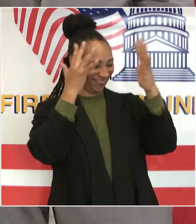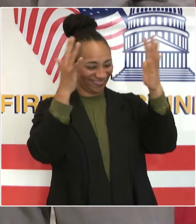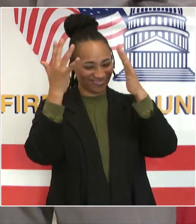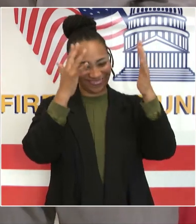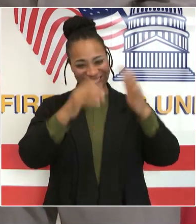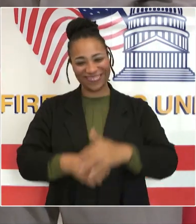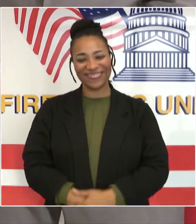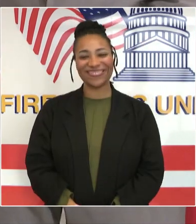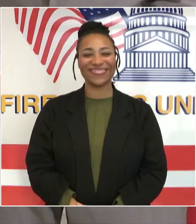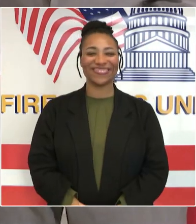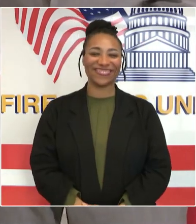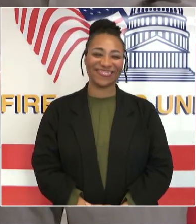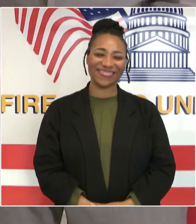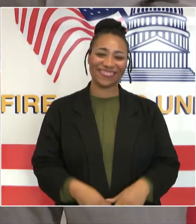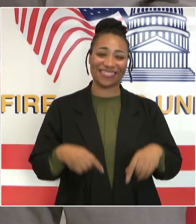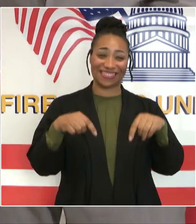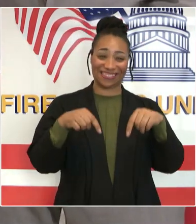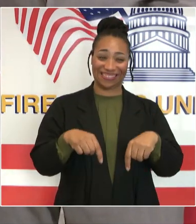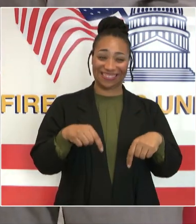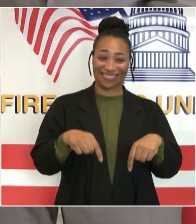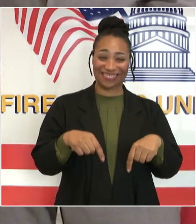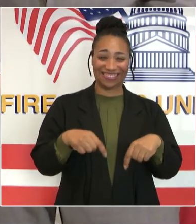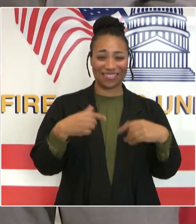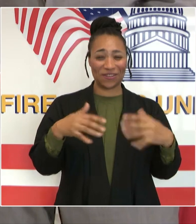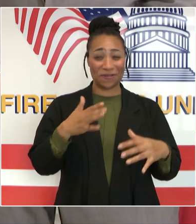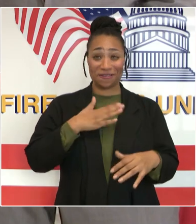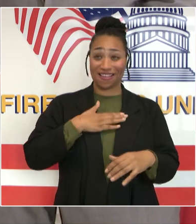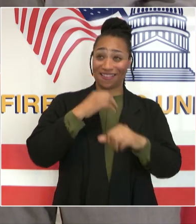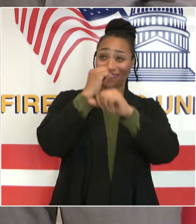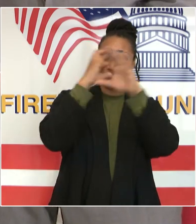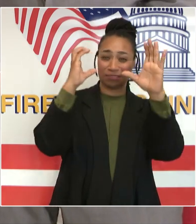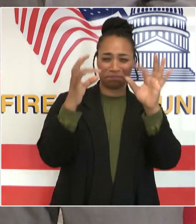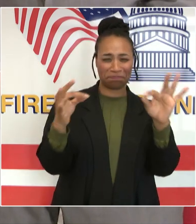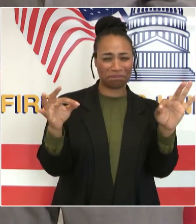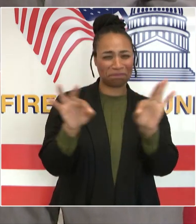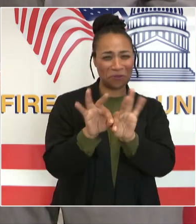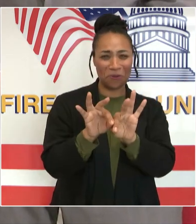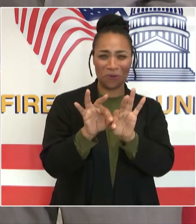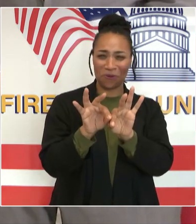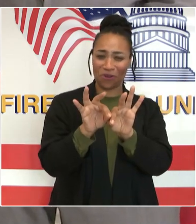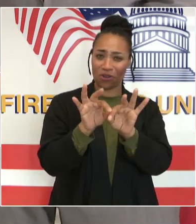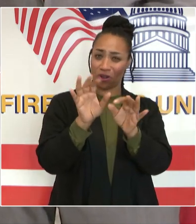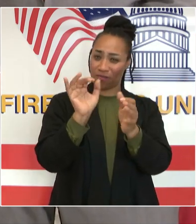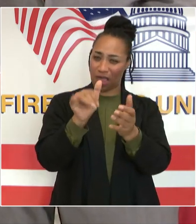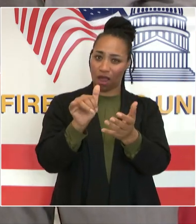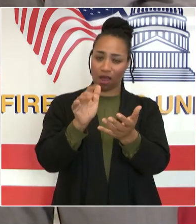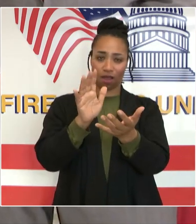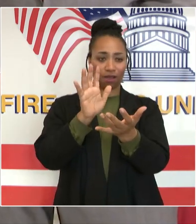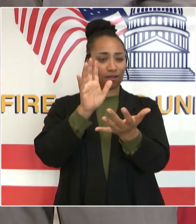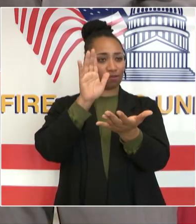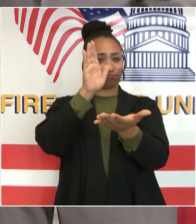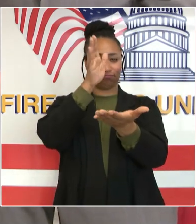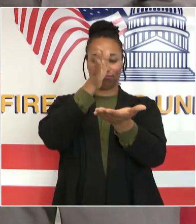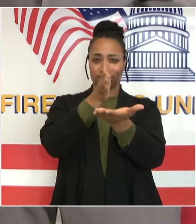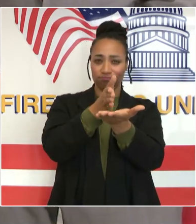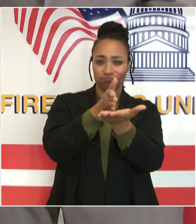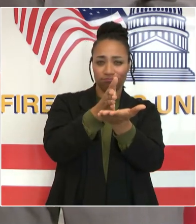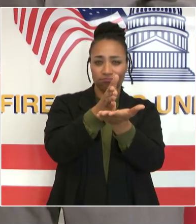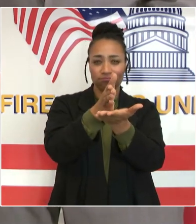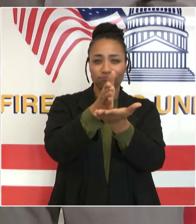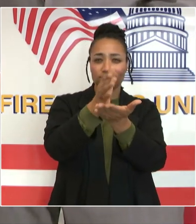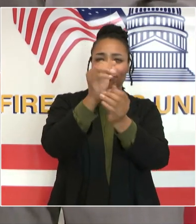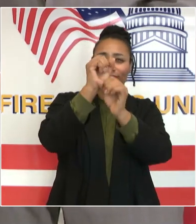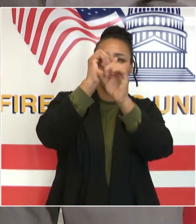This is an essential part of my vision of working in the medical field, something that I've always dreamed of but wasn't able to